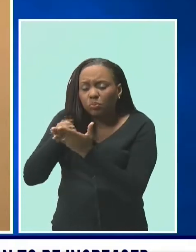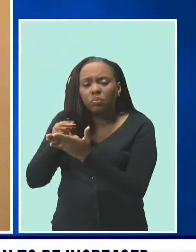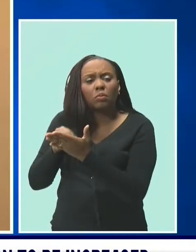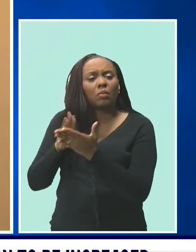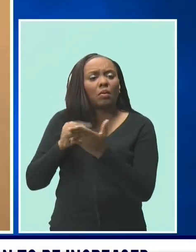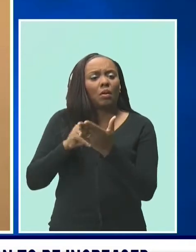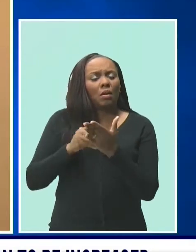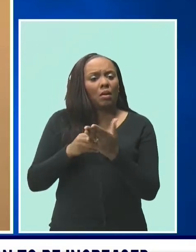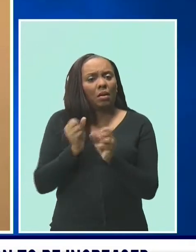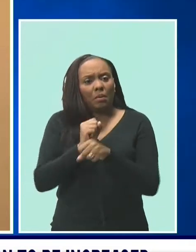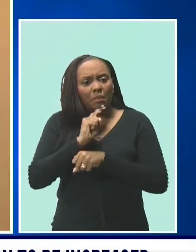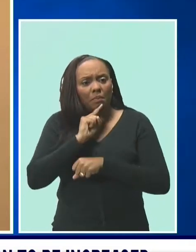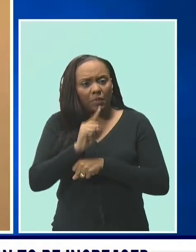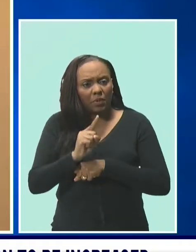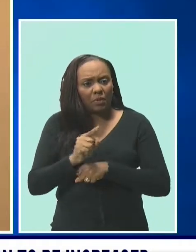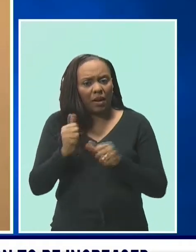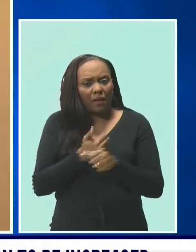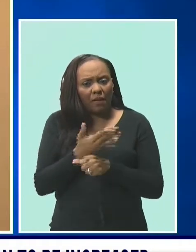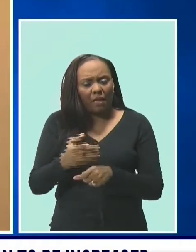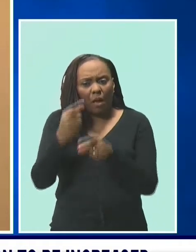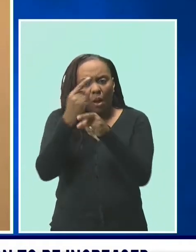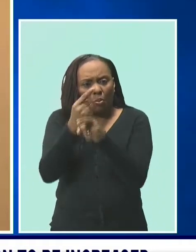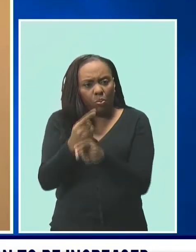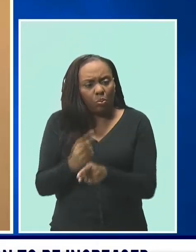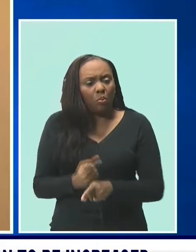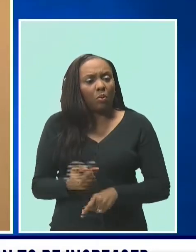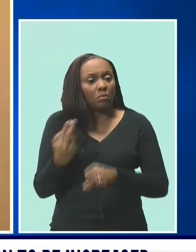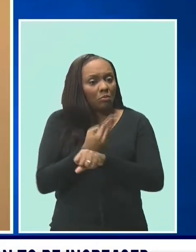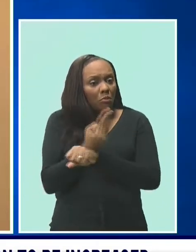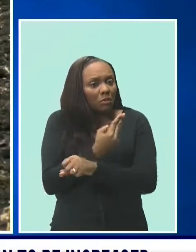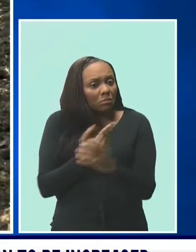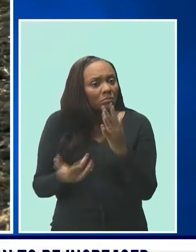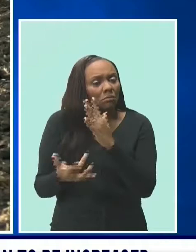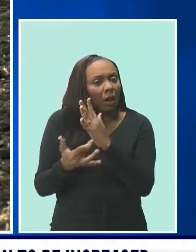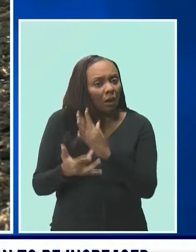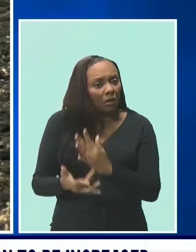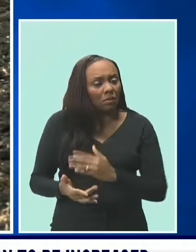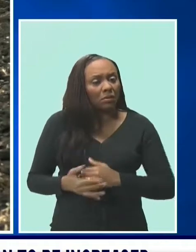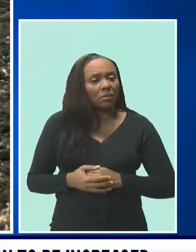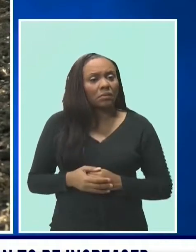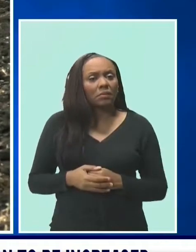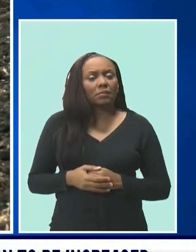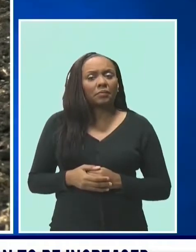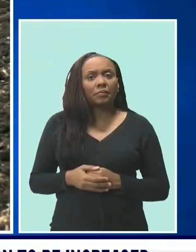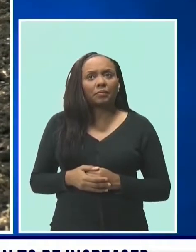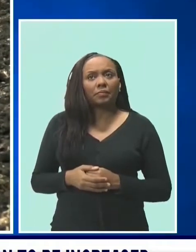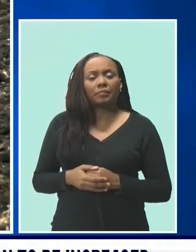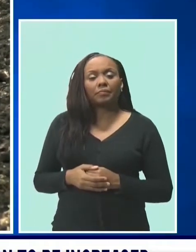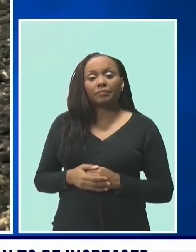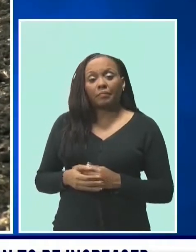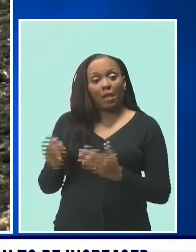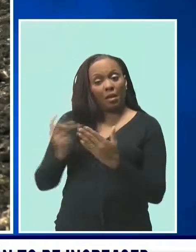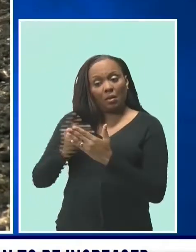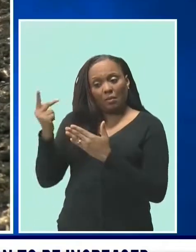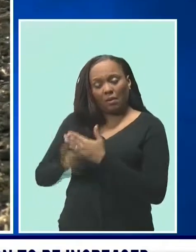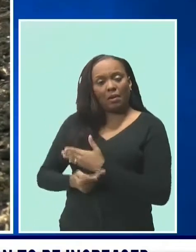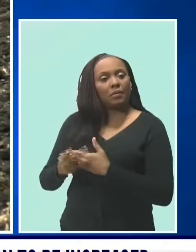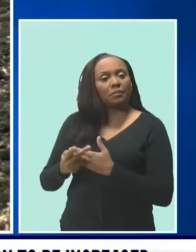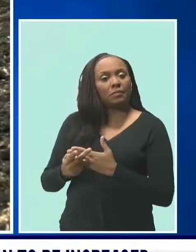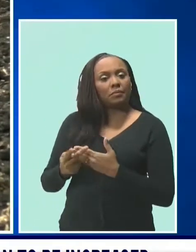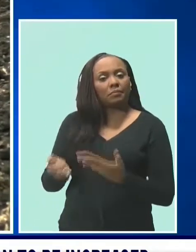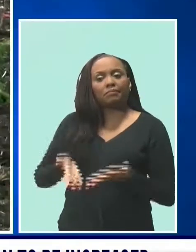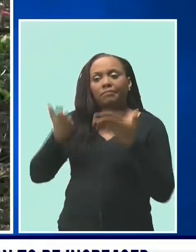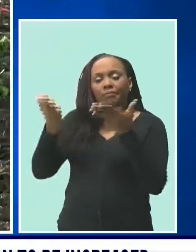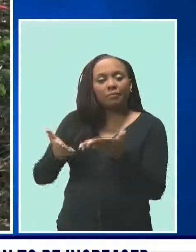certain efficiencies in the sector by the use of technology. During the program, the minister also revealed that plans to bring